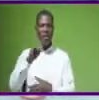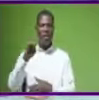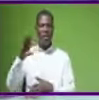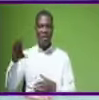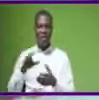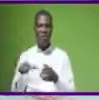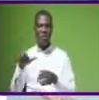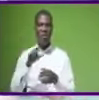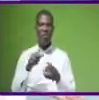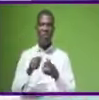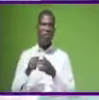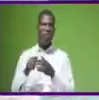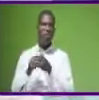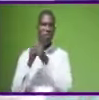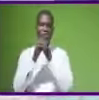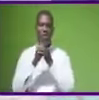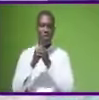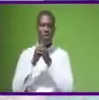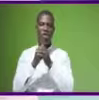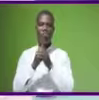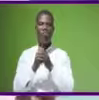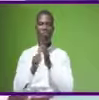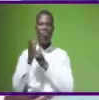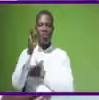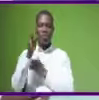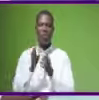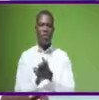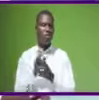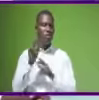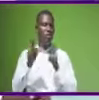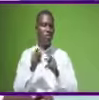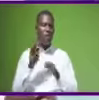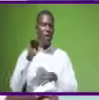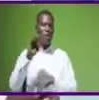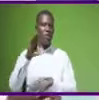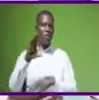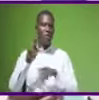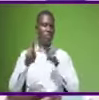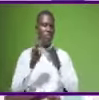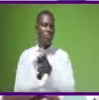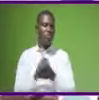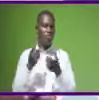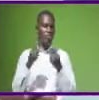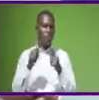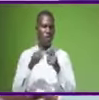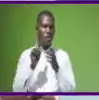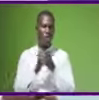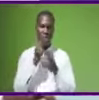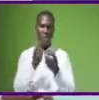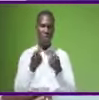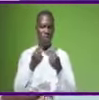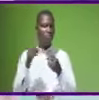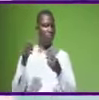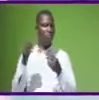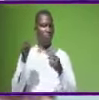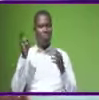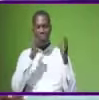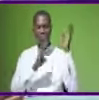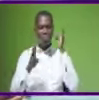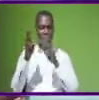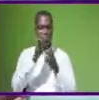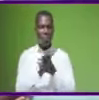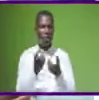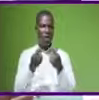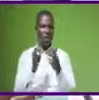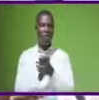yes enti host for and she said and fa basa basa ya den emma